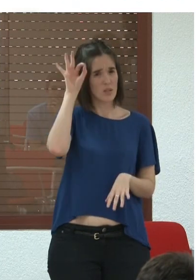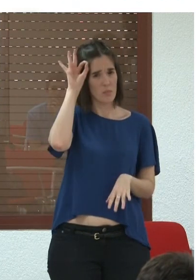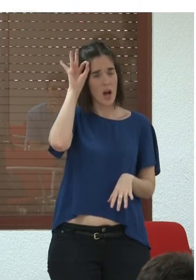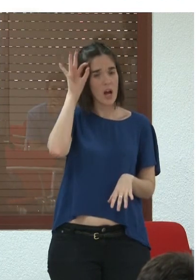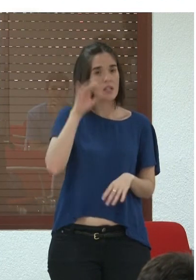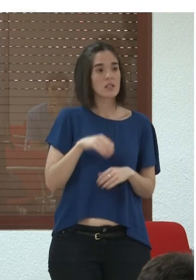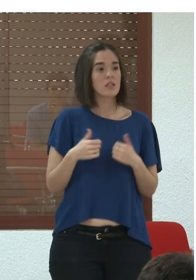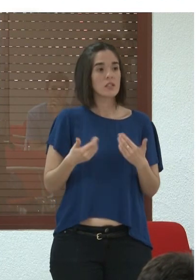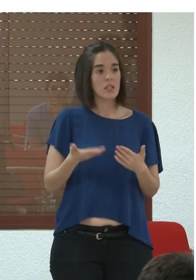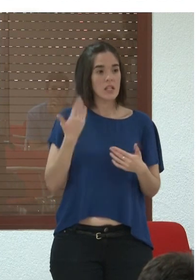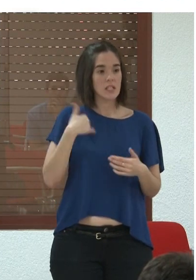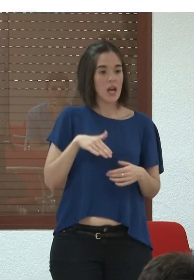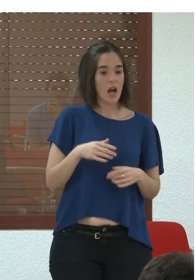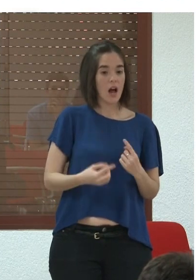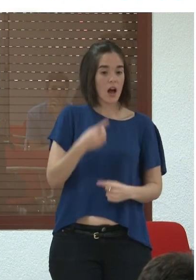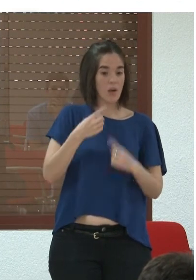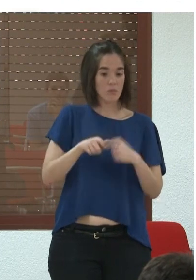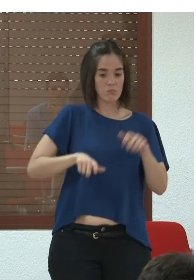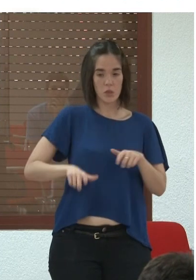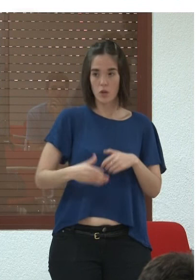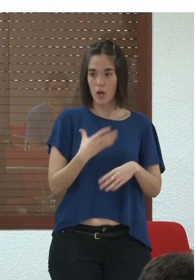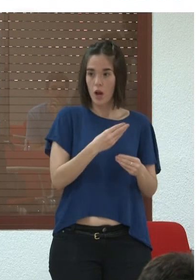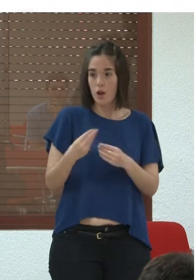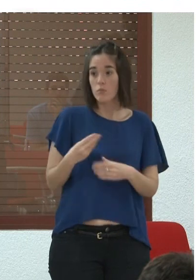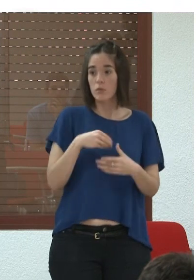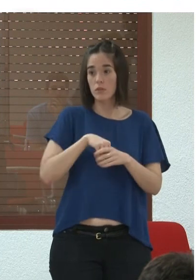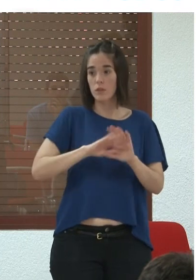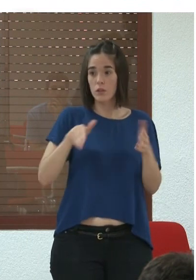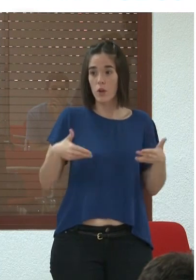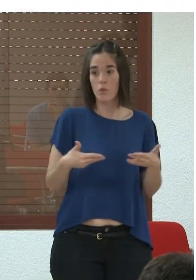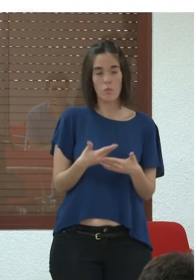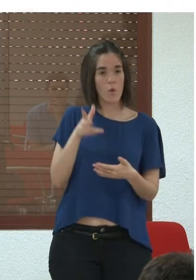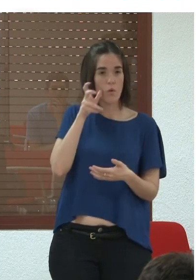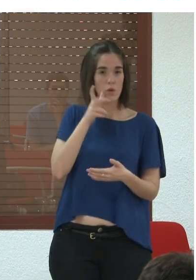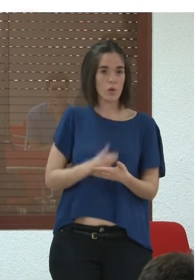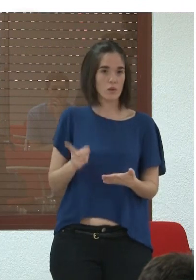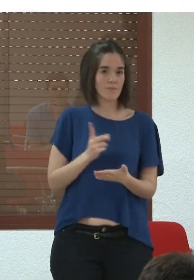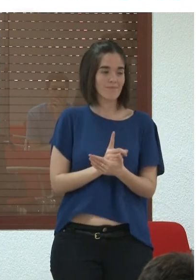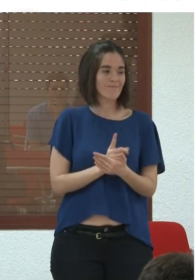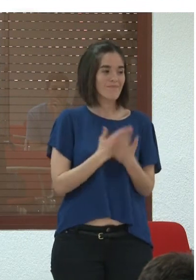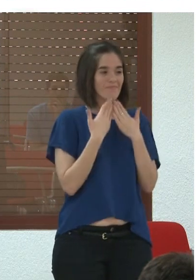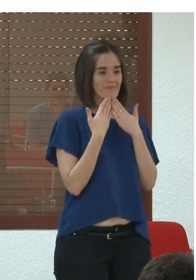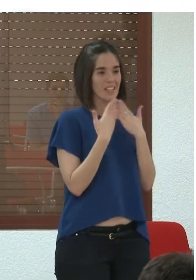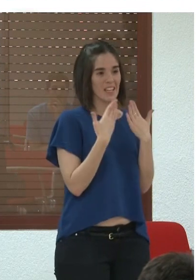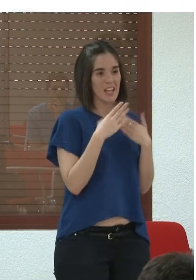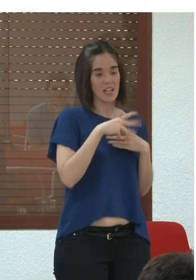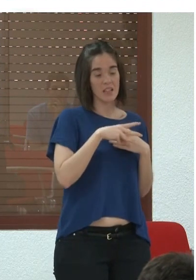But retina stimulators are a reality, as cochlear impact are, and